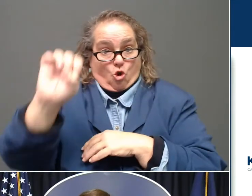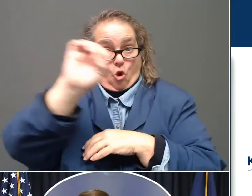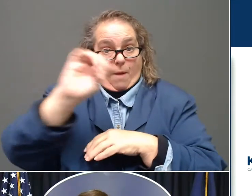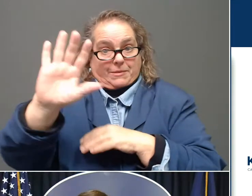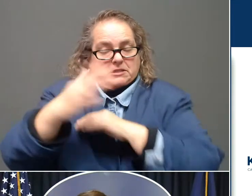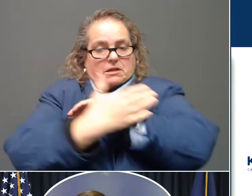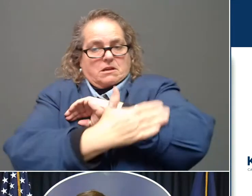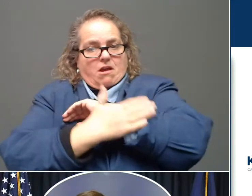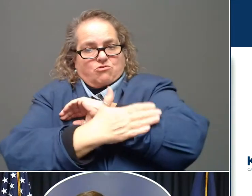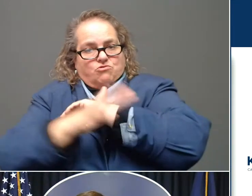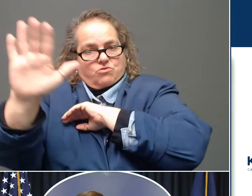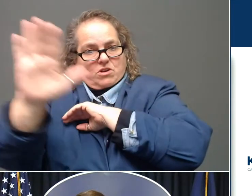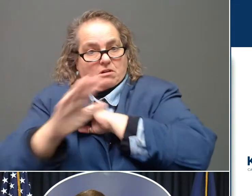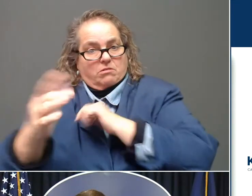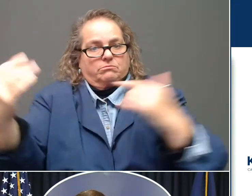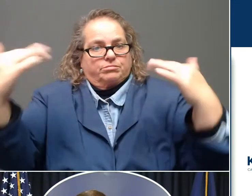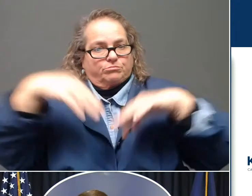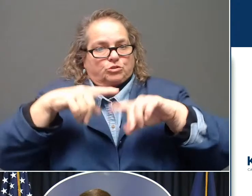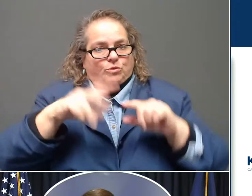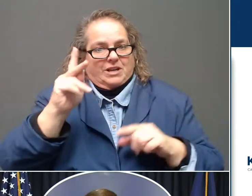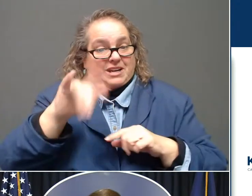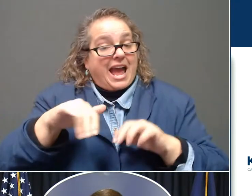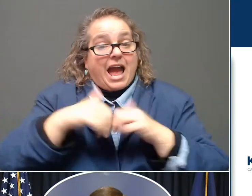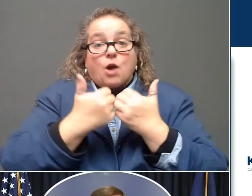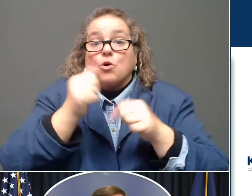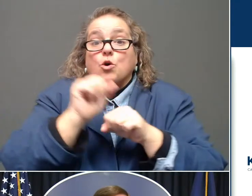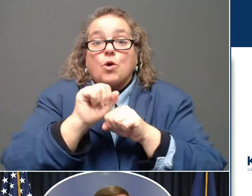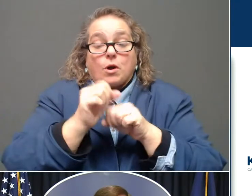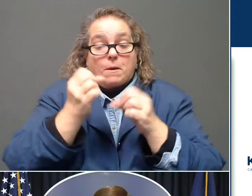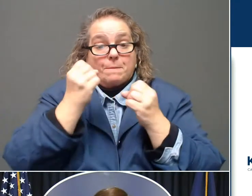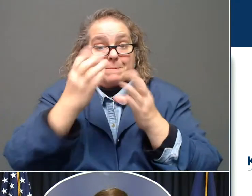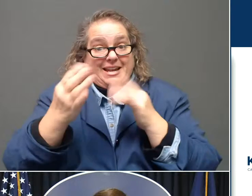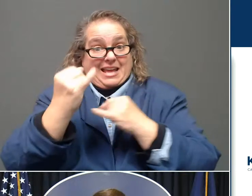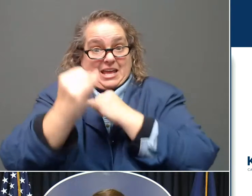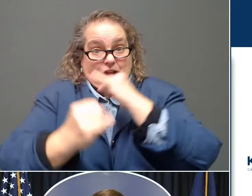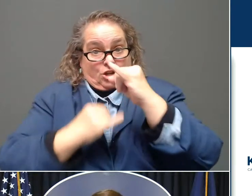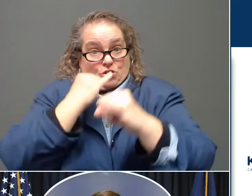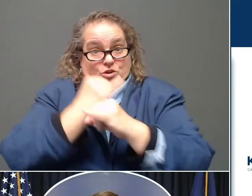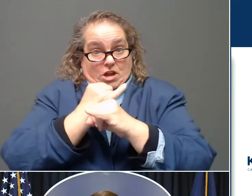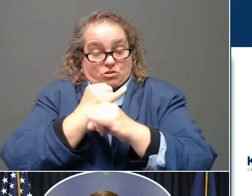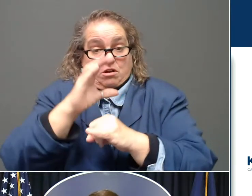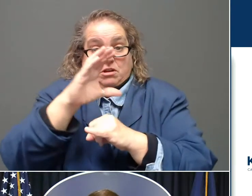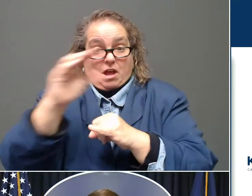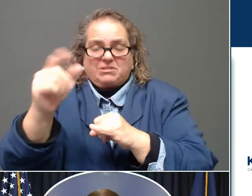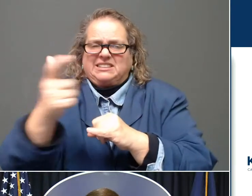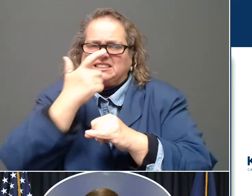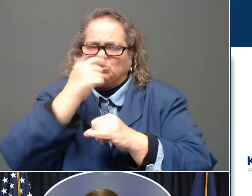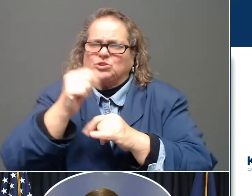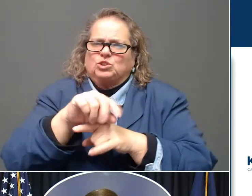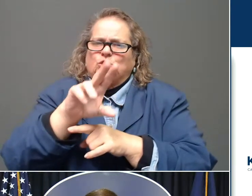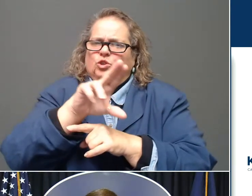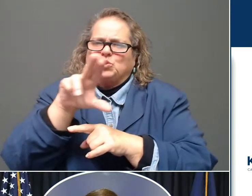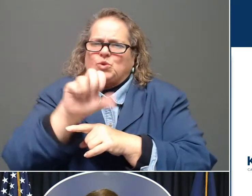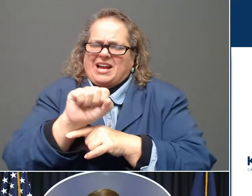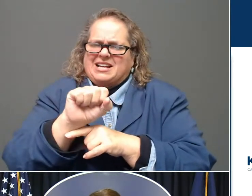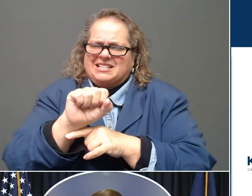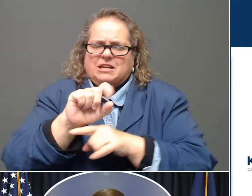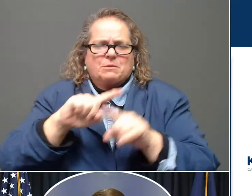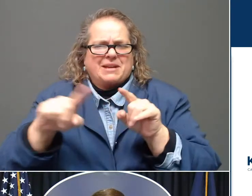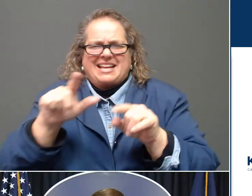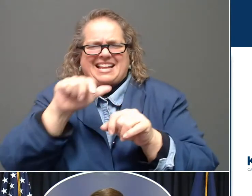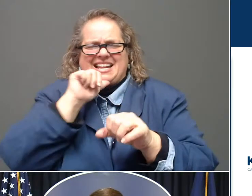how it works. Many internationally based companies are interested in the U.S. market, but they aren't ready to commit to building a